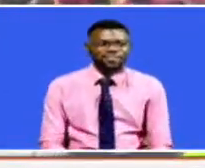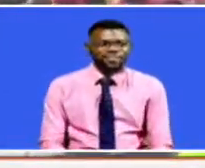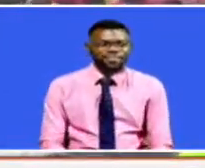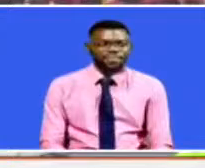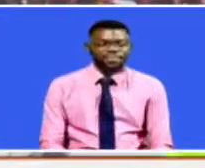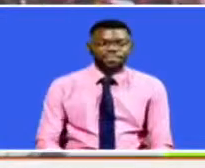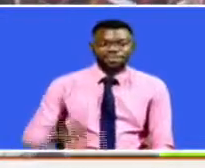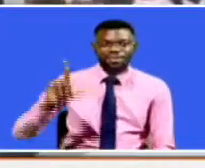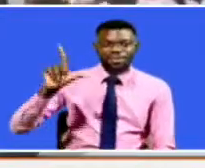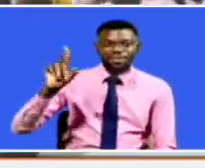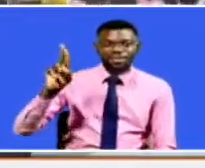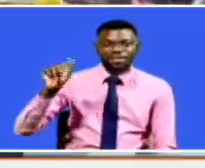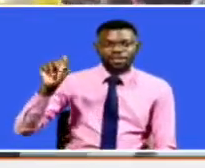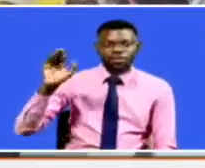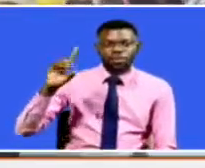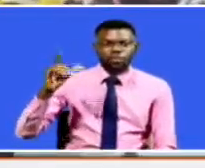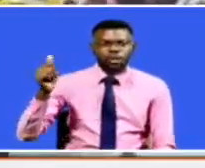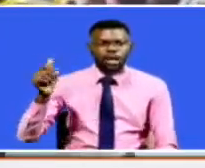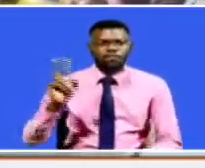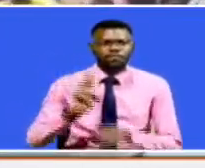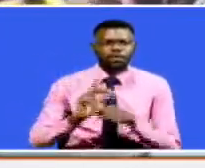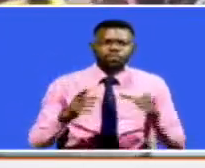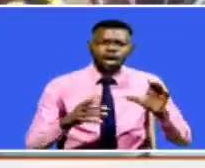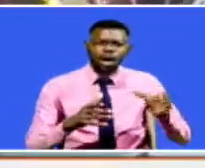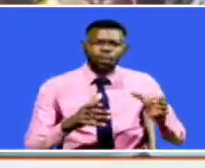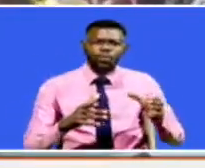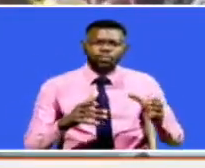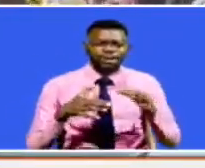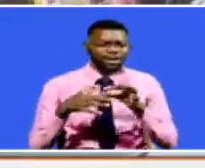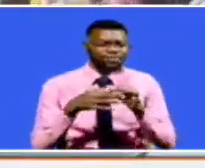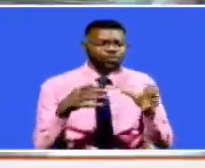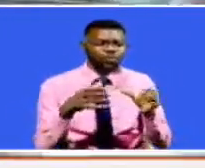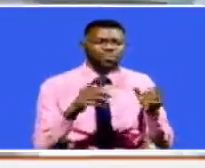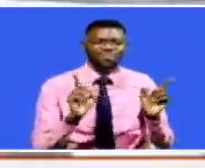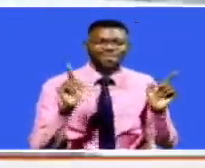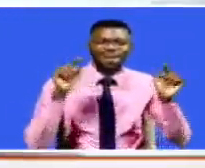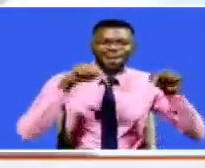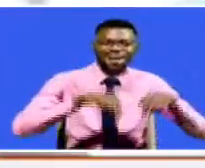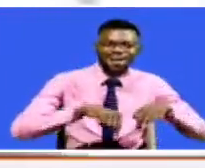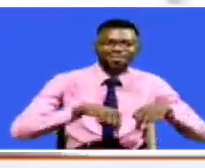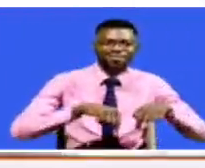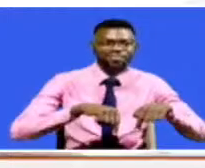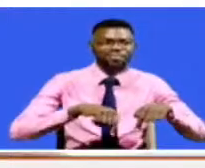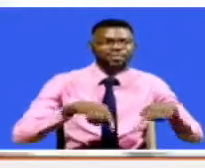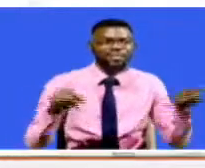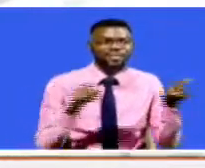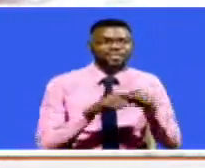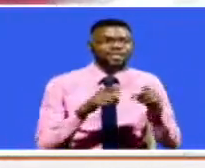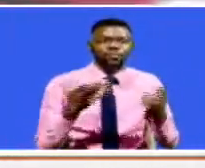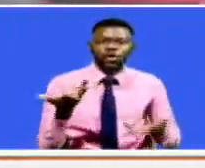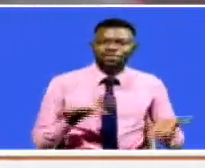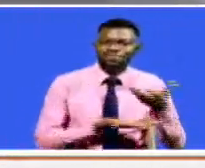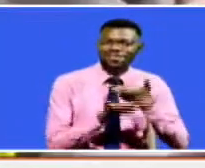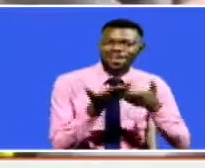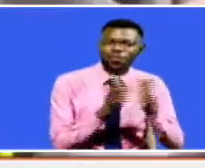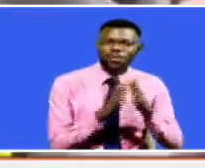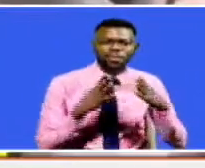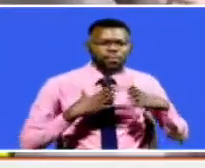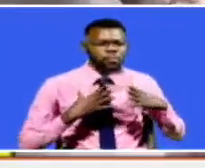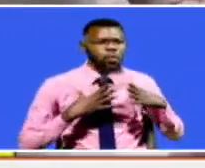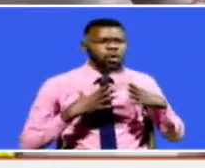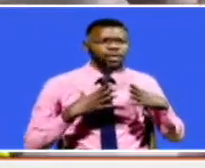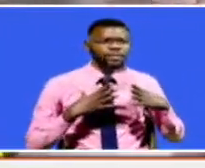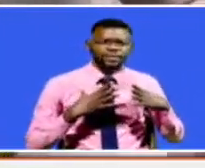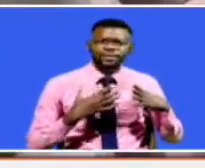Luanda, Vihiga County on Sunday hosted the Azimio One Kenya Brigade, where the formation's leaders engaged the residents with the cost of